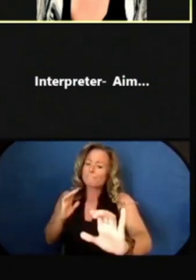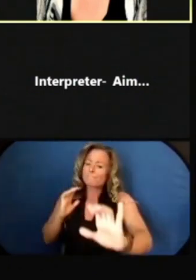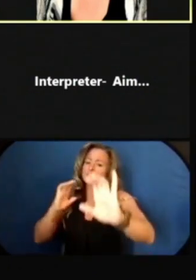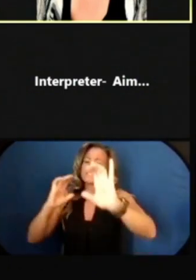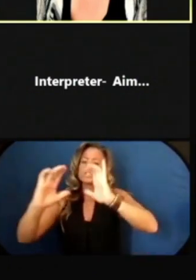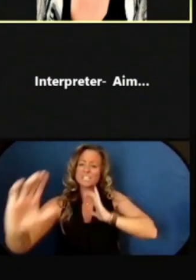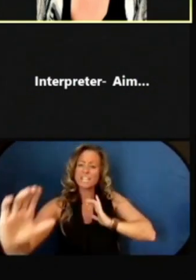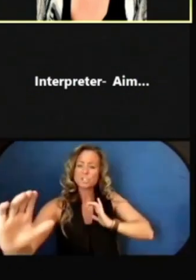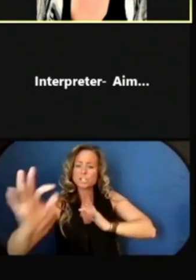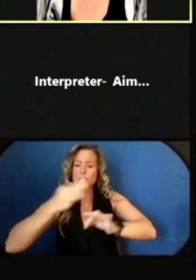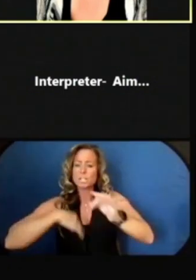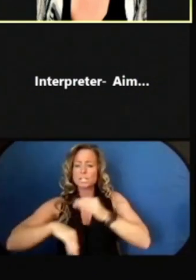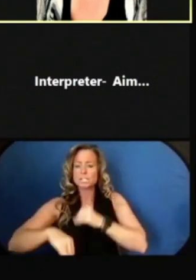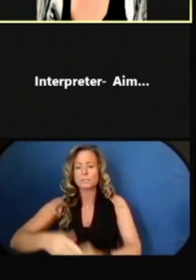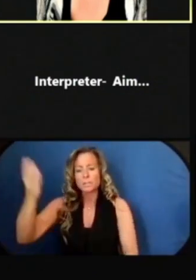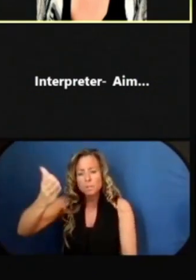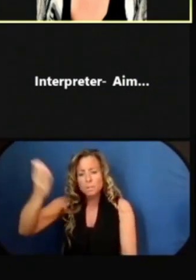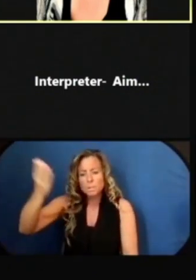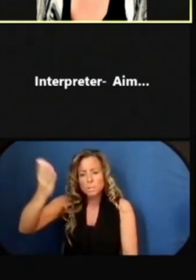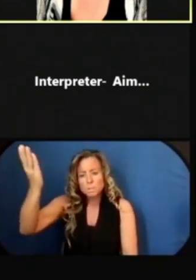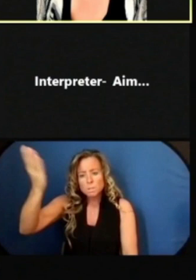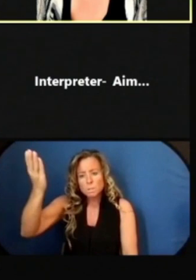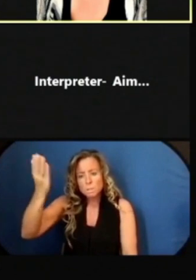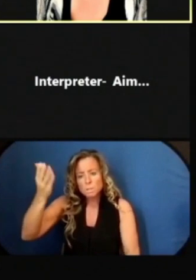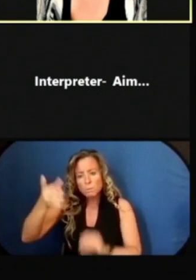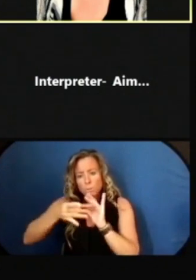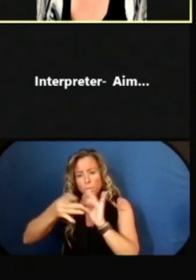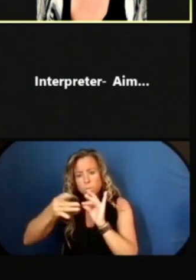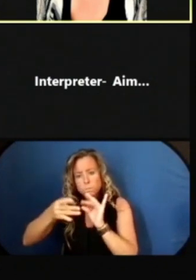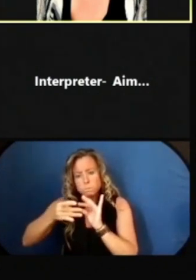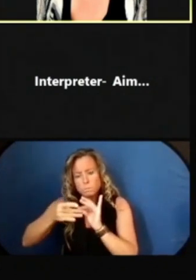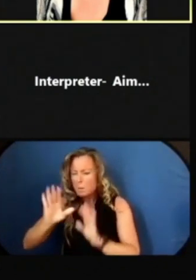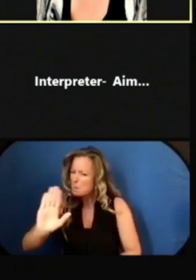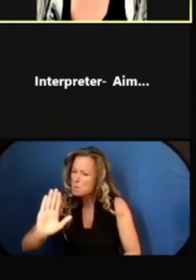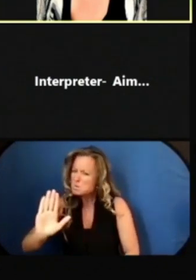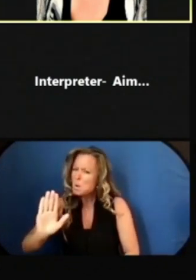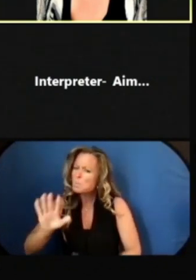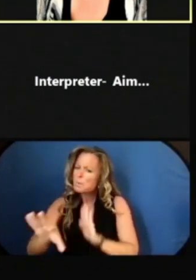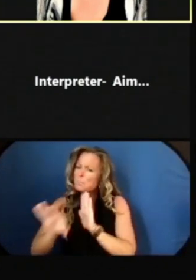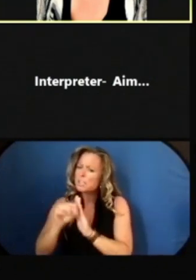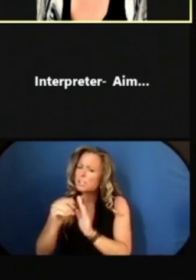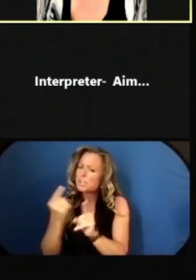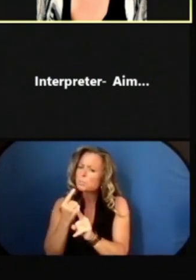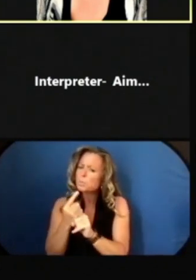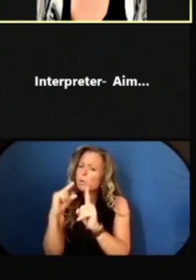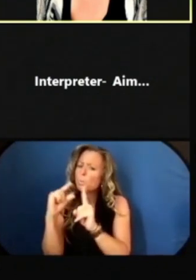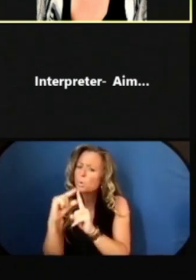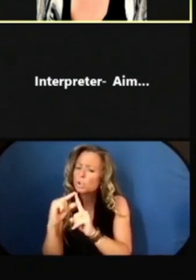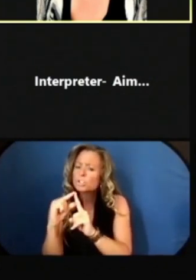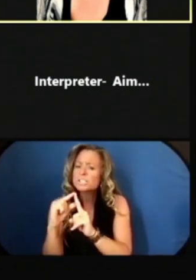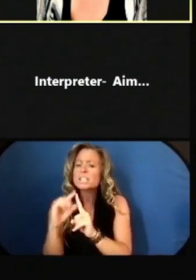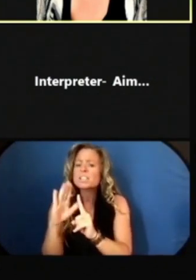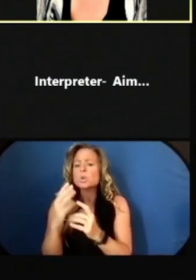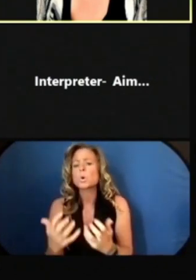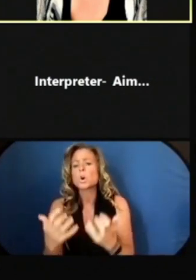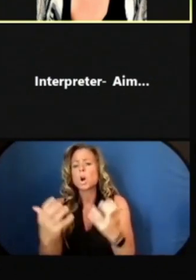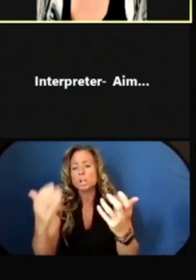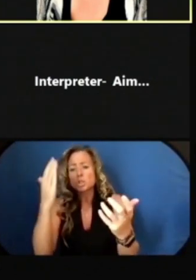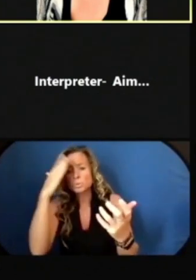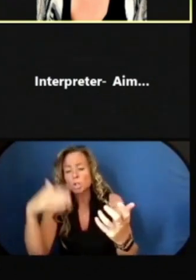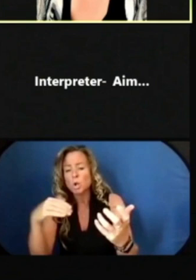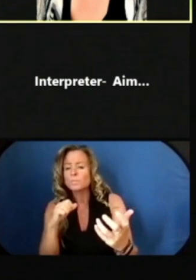rather than a legal or bureaucratic tone, and pick the right words. Use words that your audience